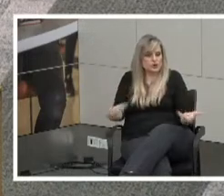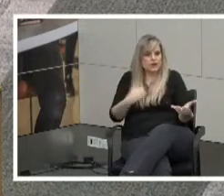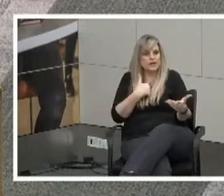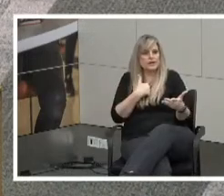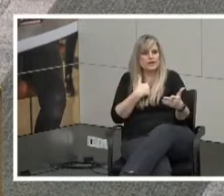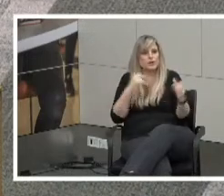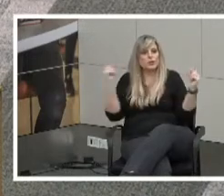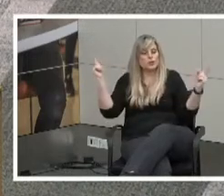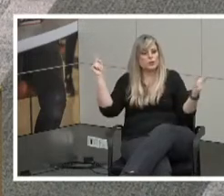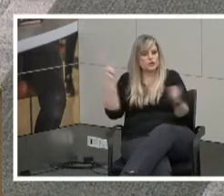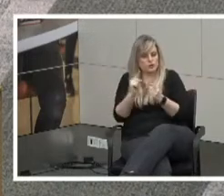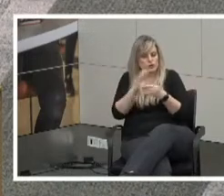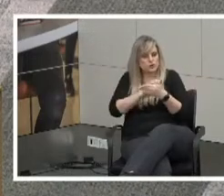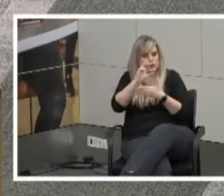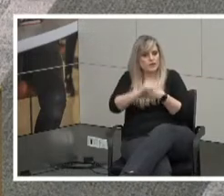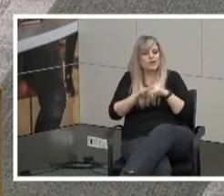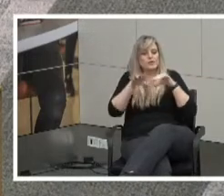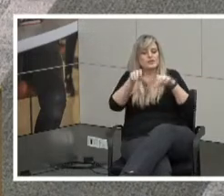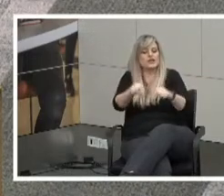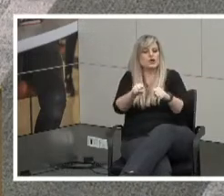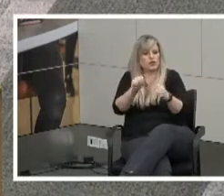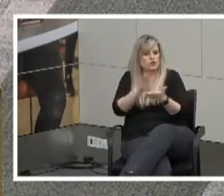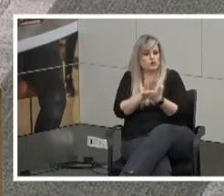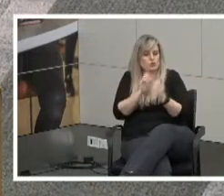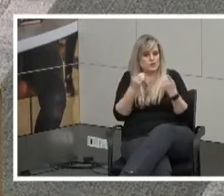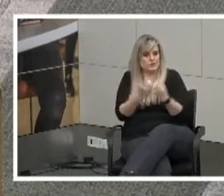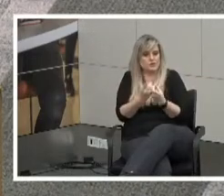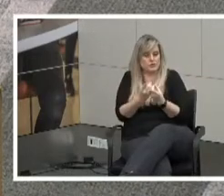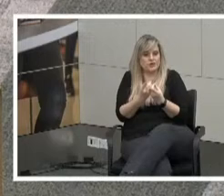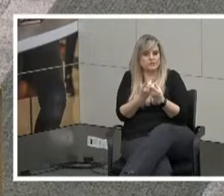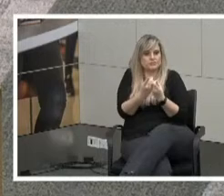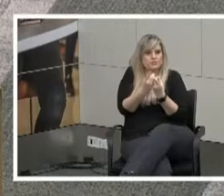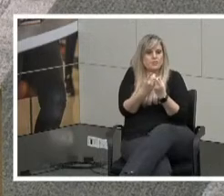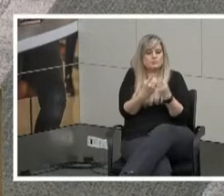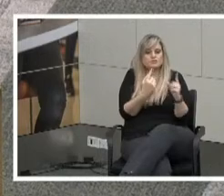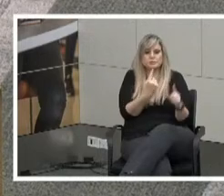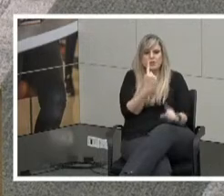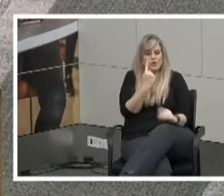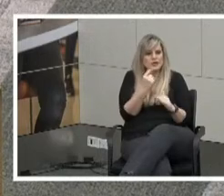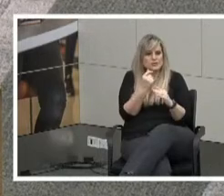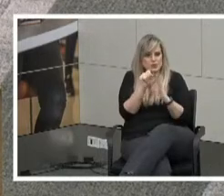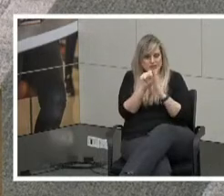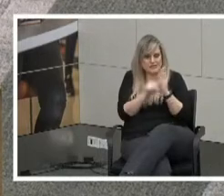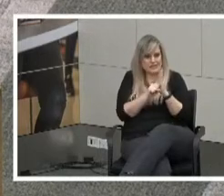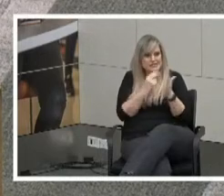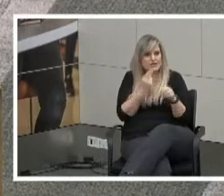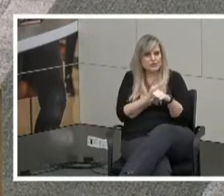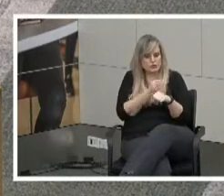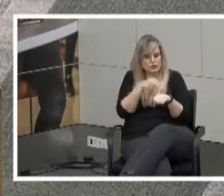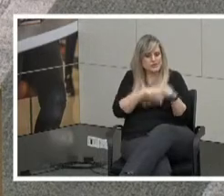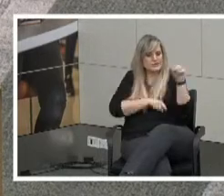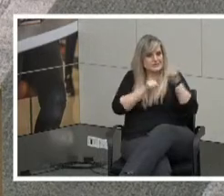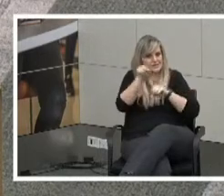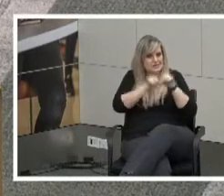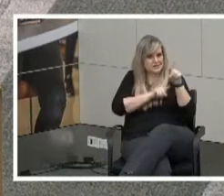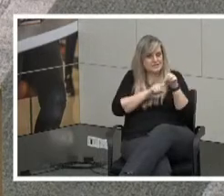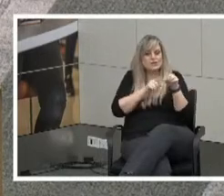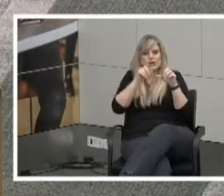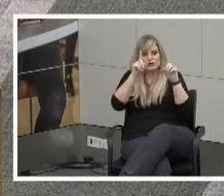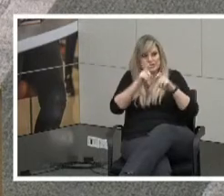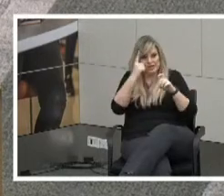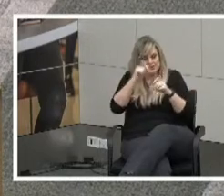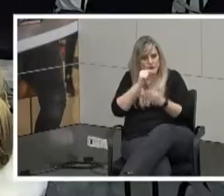school districts Texas is one of only eight states to use standardized testing for graduation and only one of nine states to use